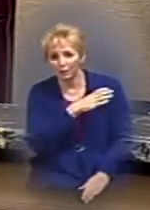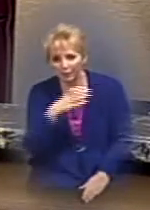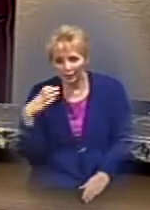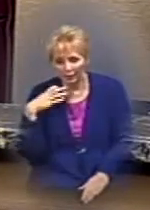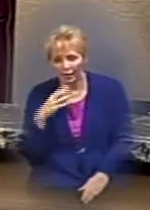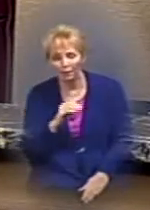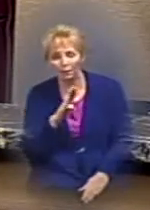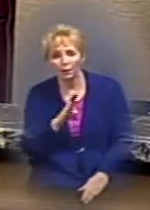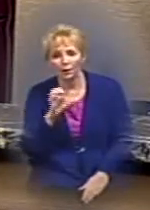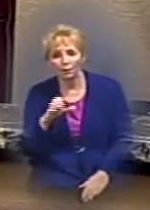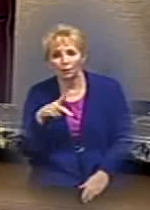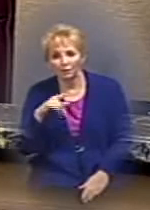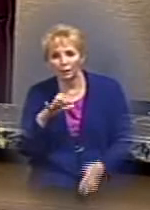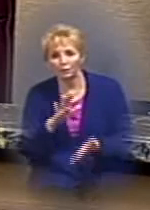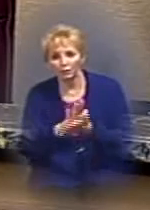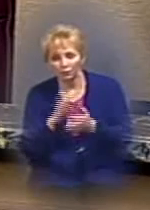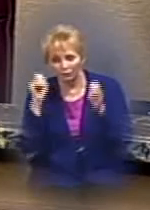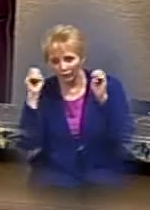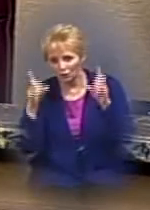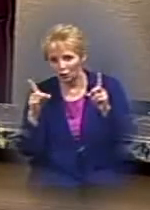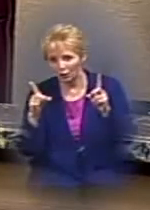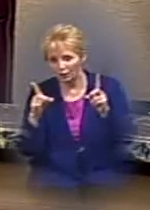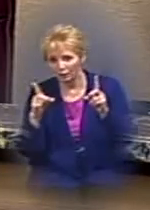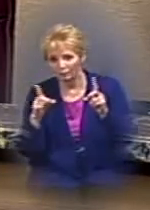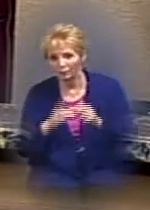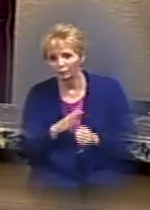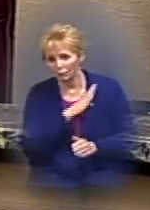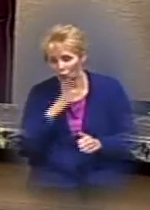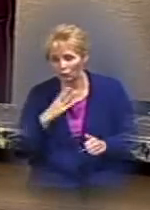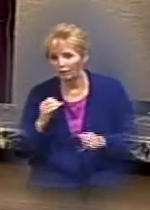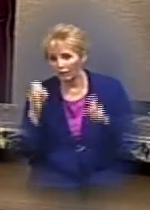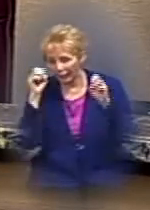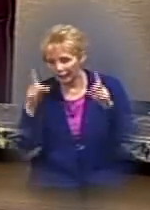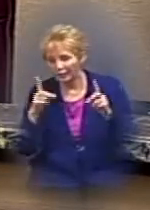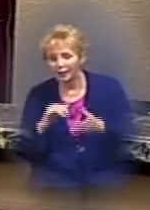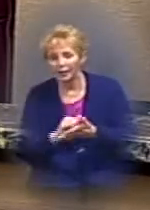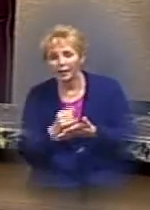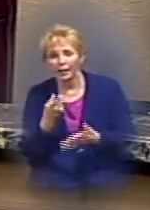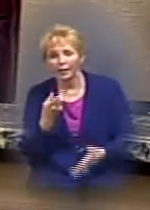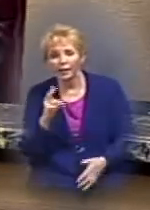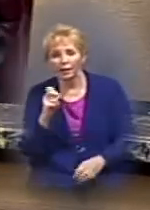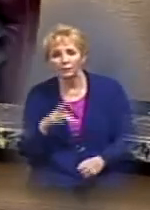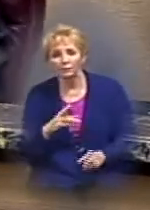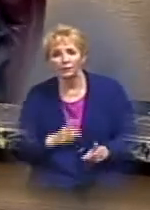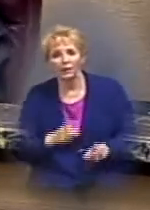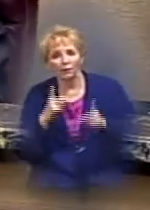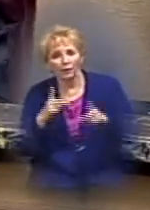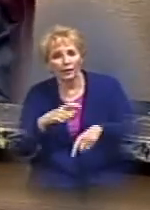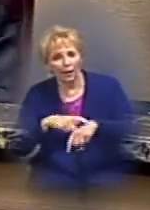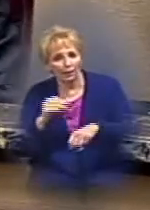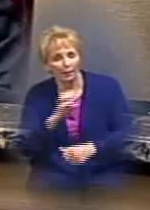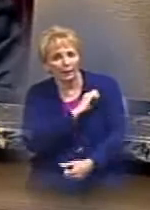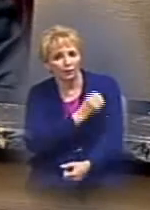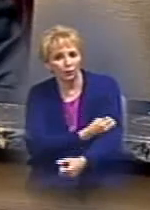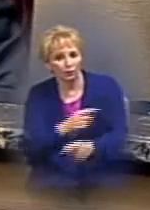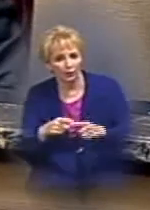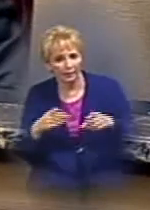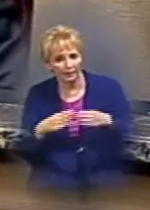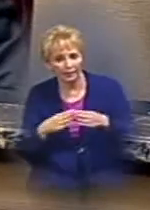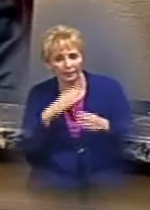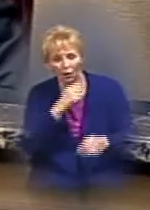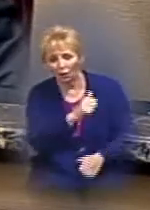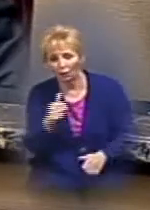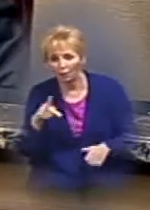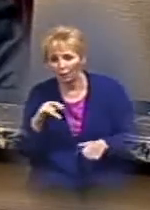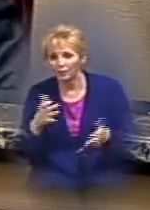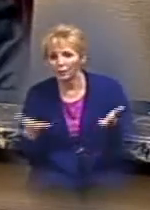and the Burke County Public School of Education, Board of Education. And whereas Dr. Hamer devoted his time and his energy to the city and to other